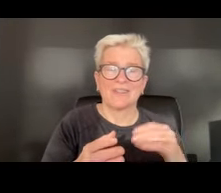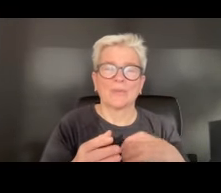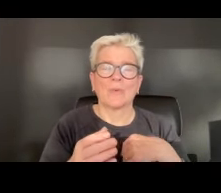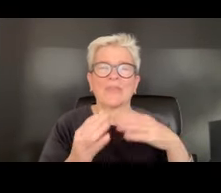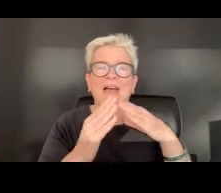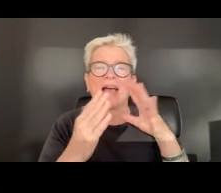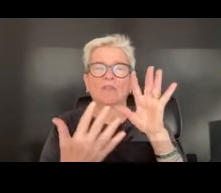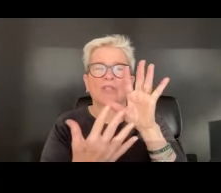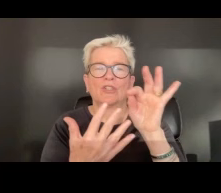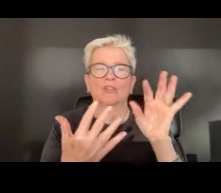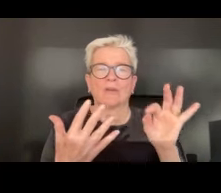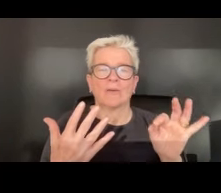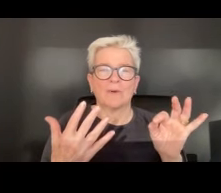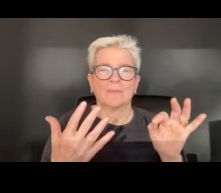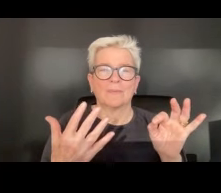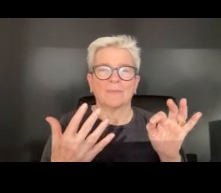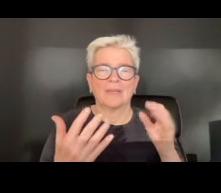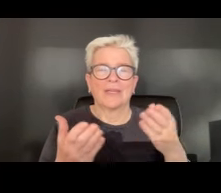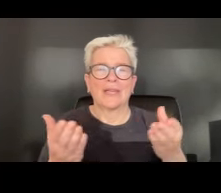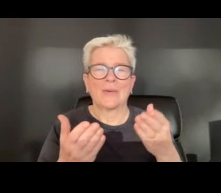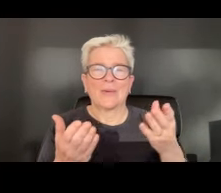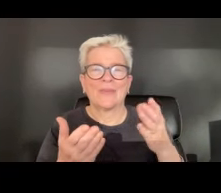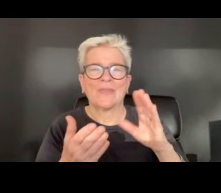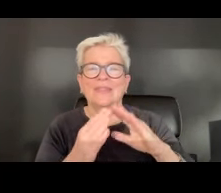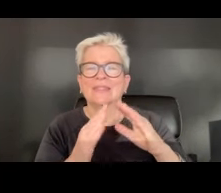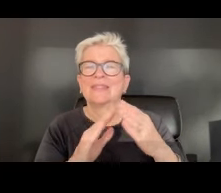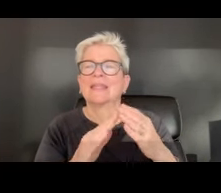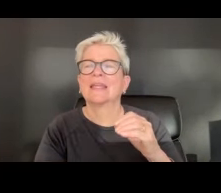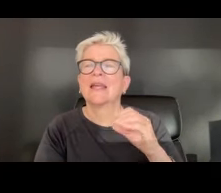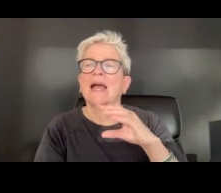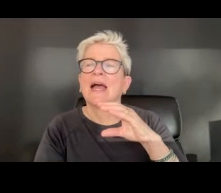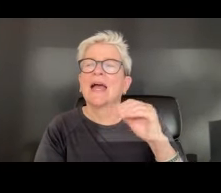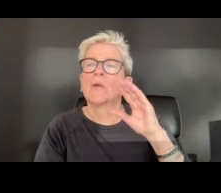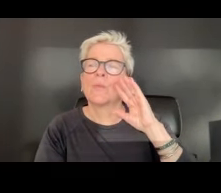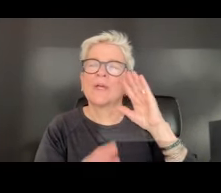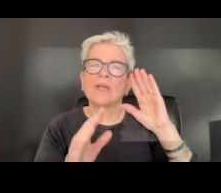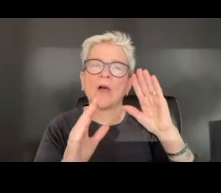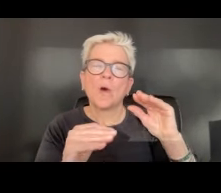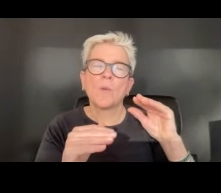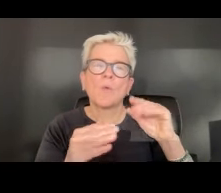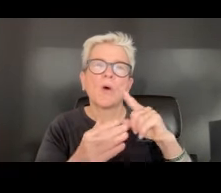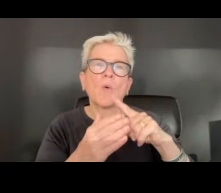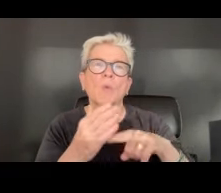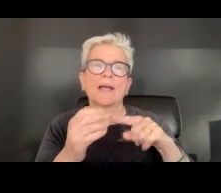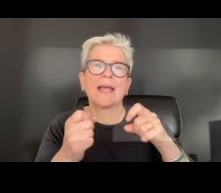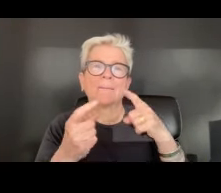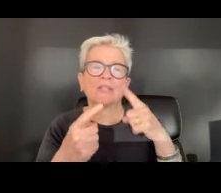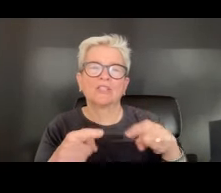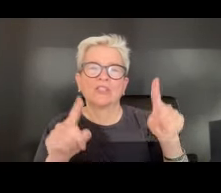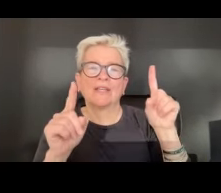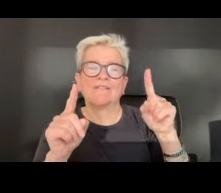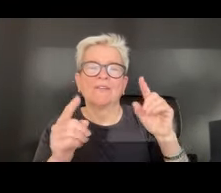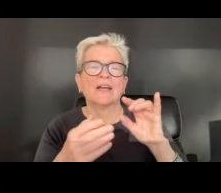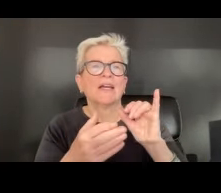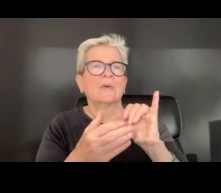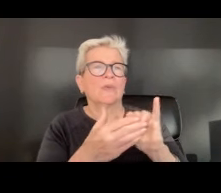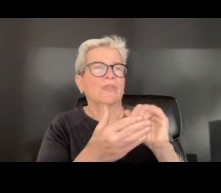especially ownership options in the city. And what we hope that this plan can achieve, and of course shaped by the new state